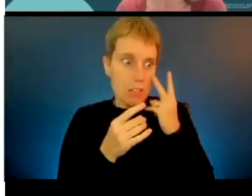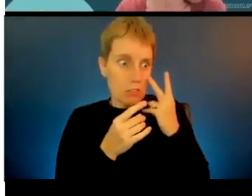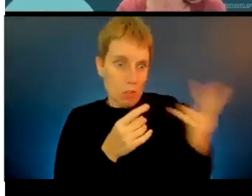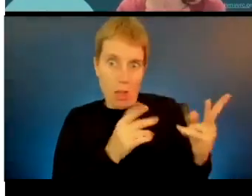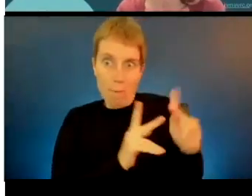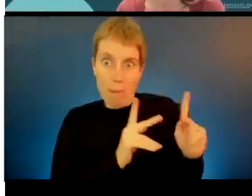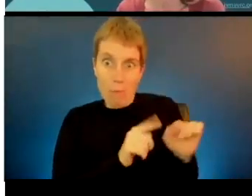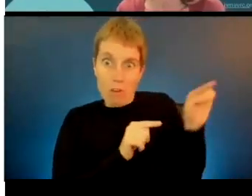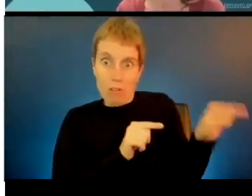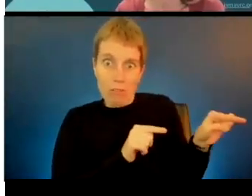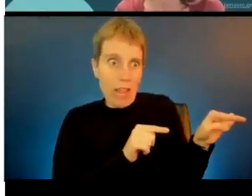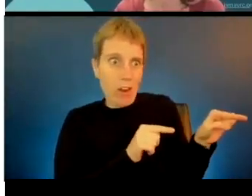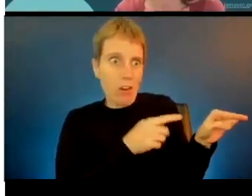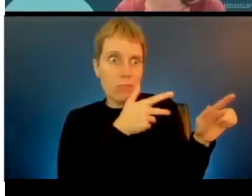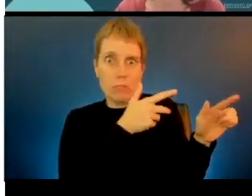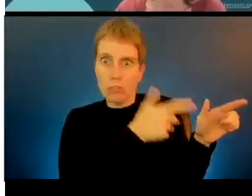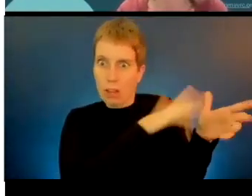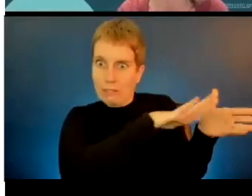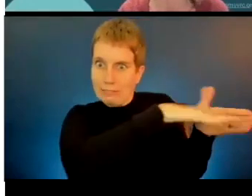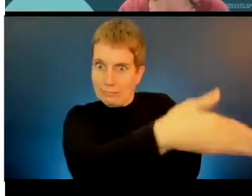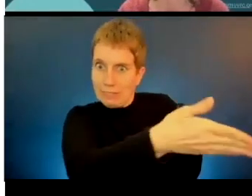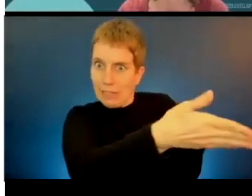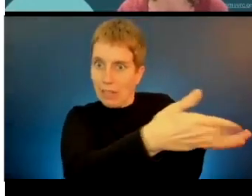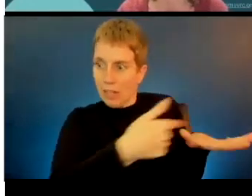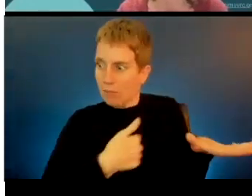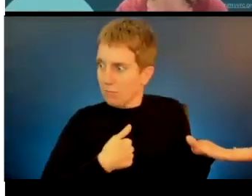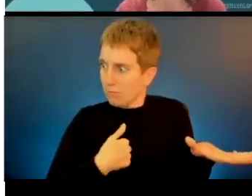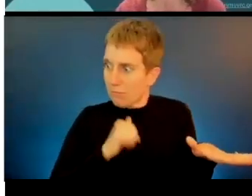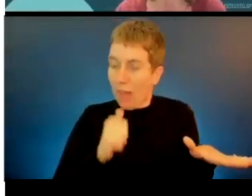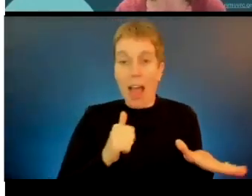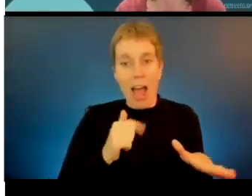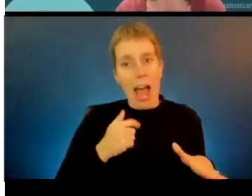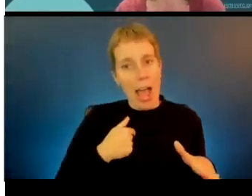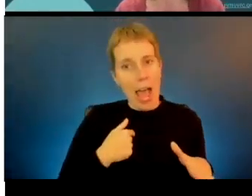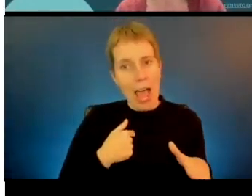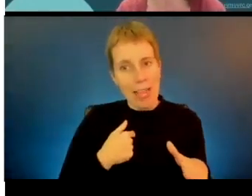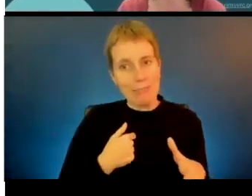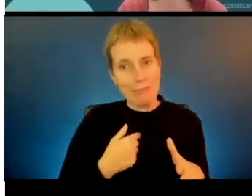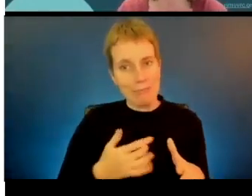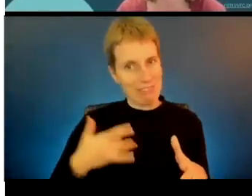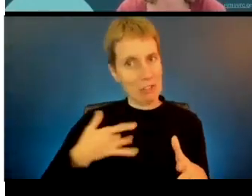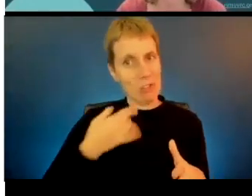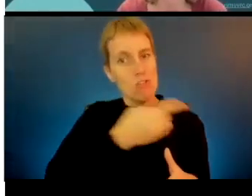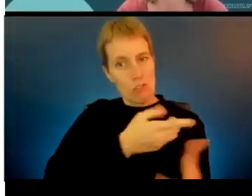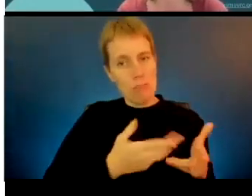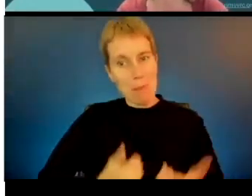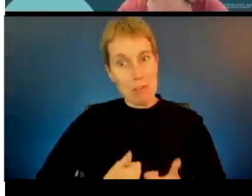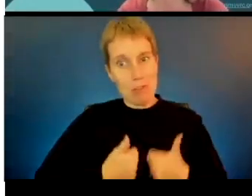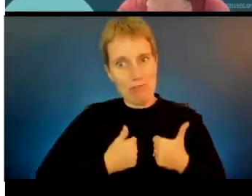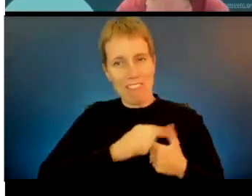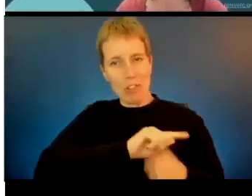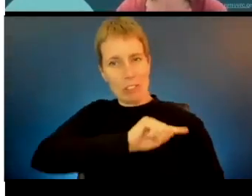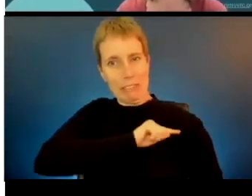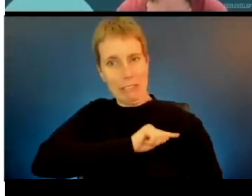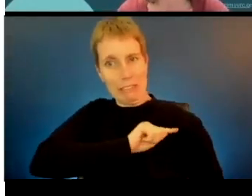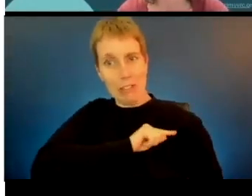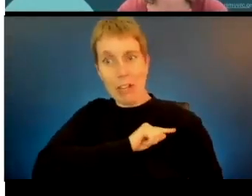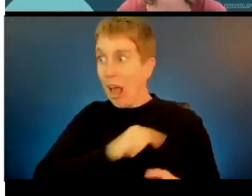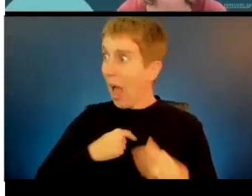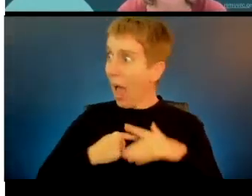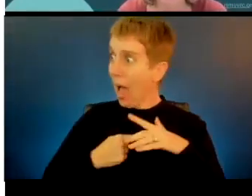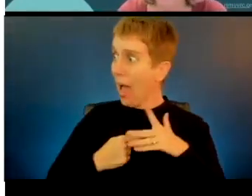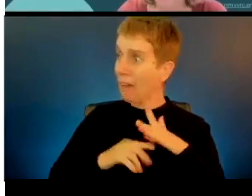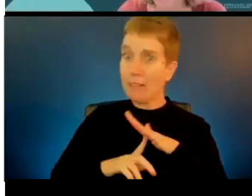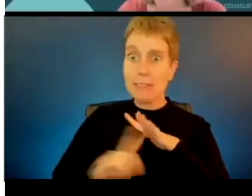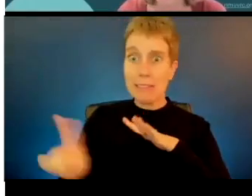And I wouldn't be surprised if she also had some of that survivor's guilt. Why did I escape from this when others didn't? Kind of feeling on edge and